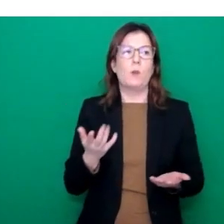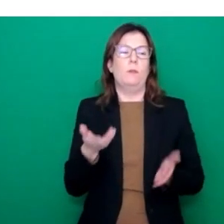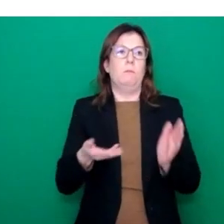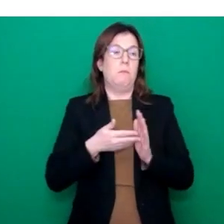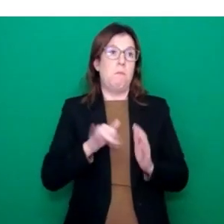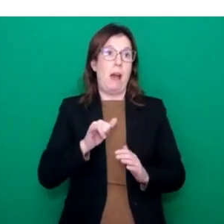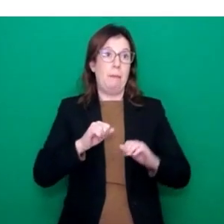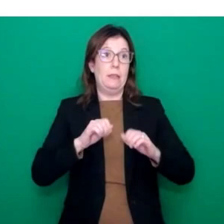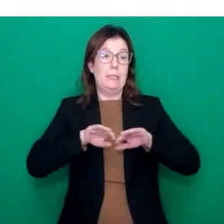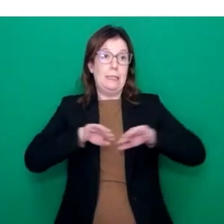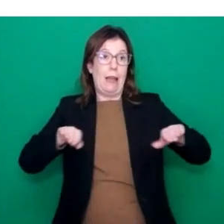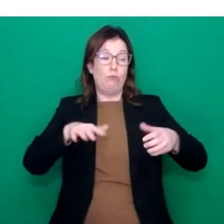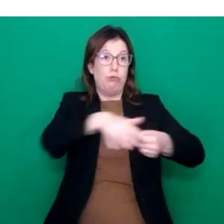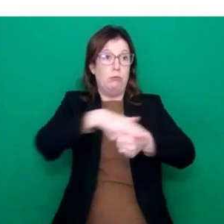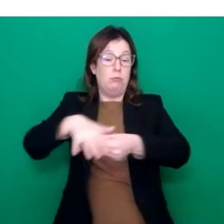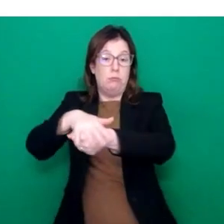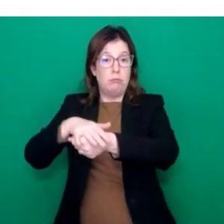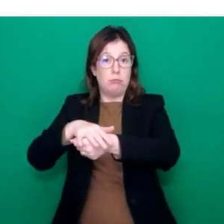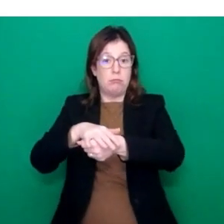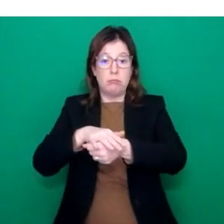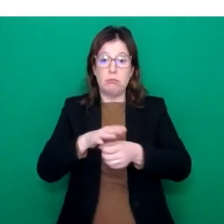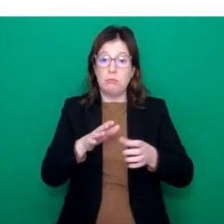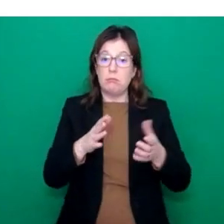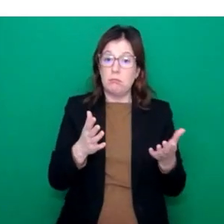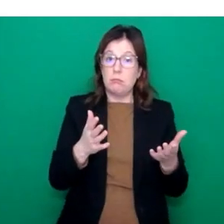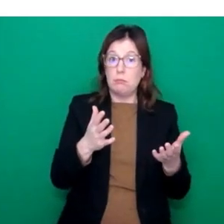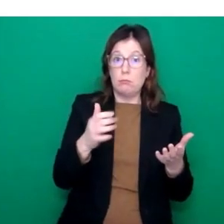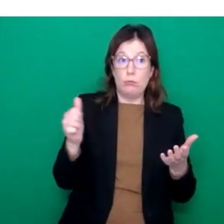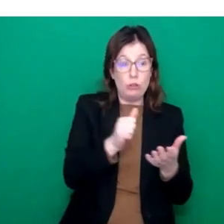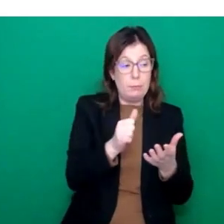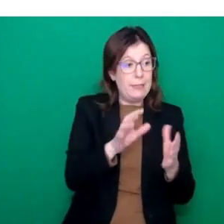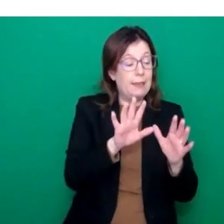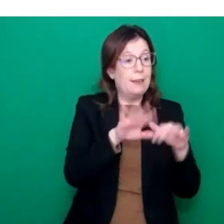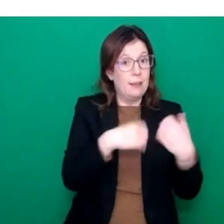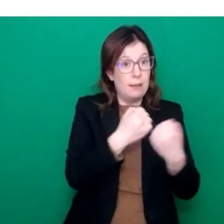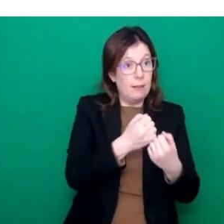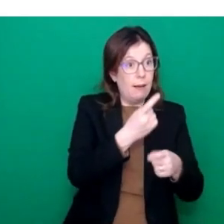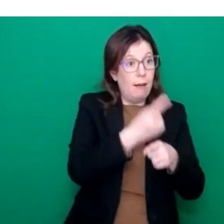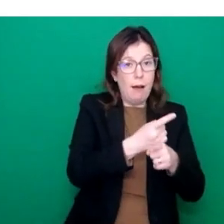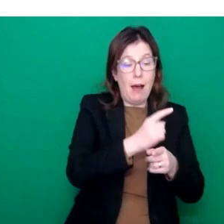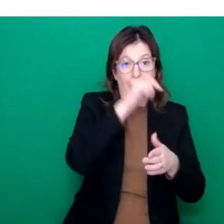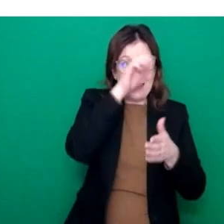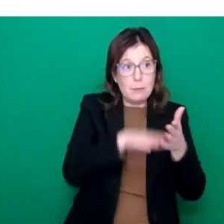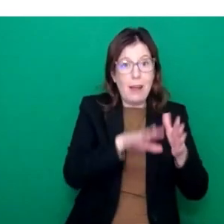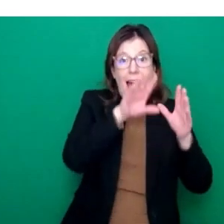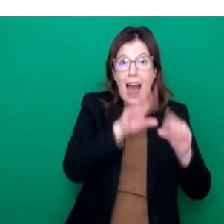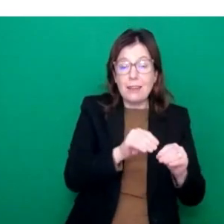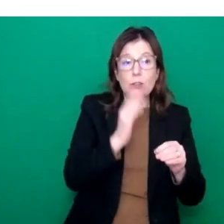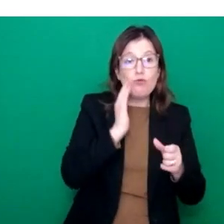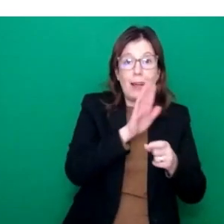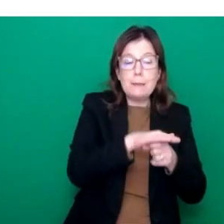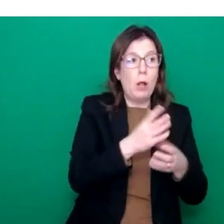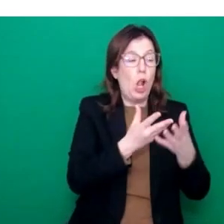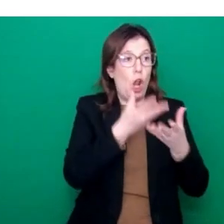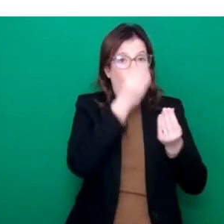separate spaces. That I do think there are spaces where people should come and talk about anti-racist experiences and learn from one another, no